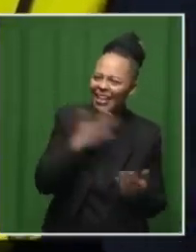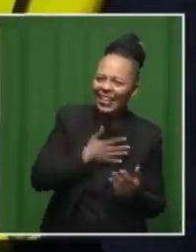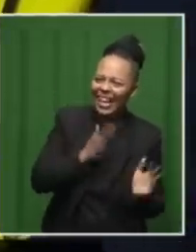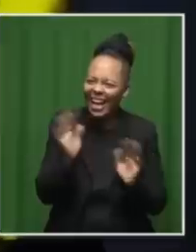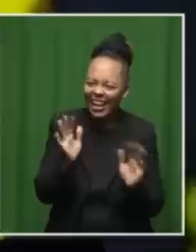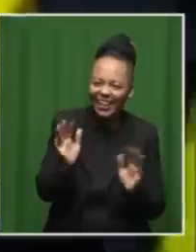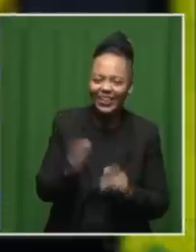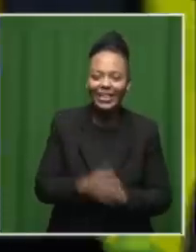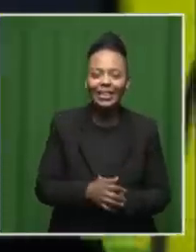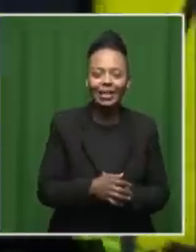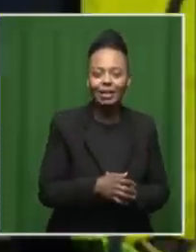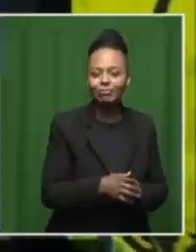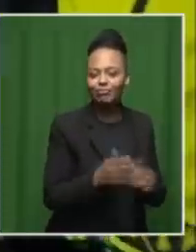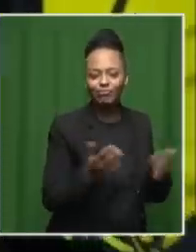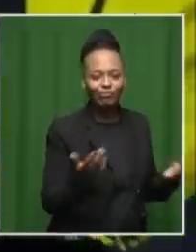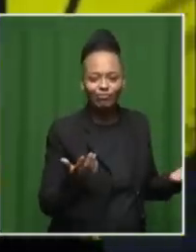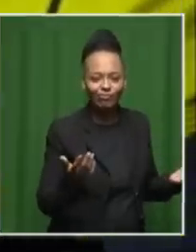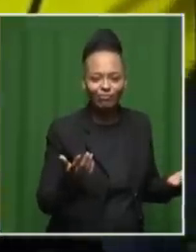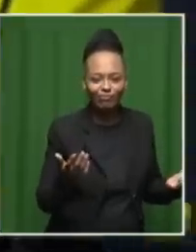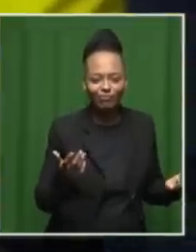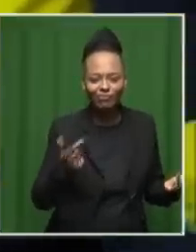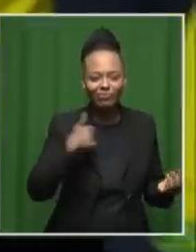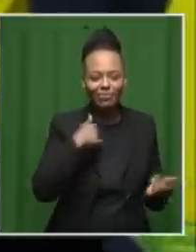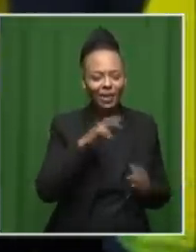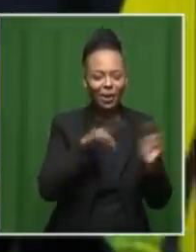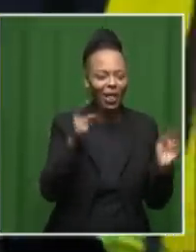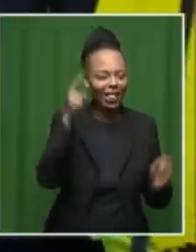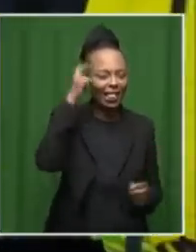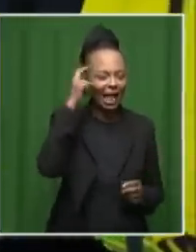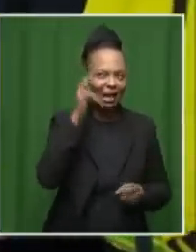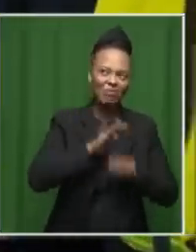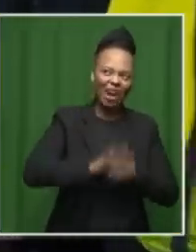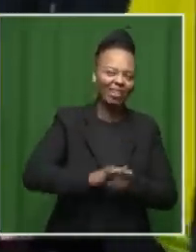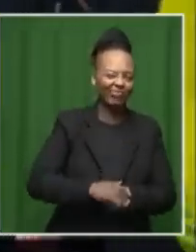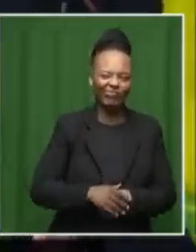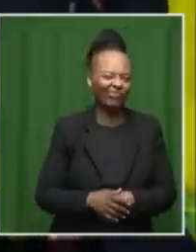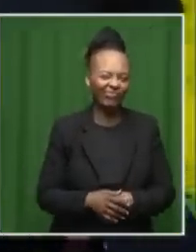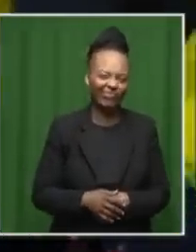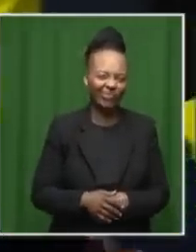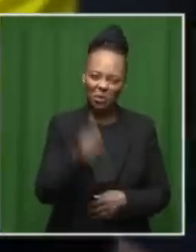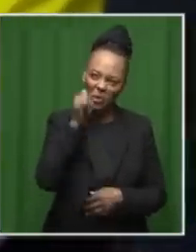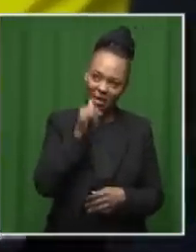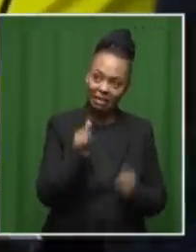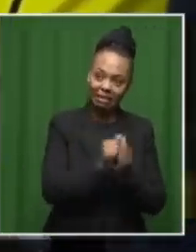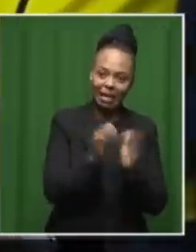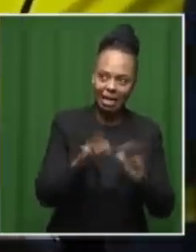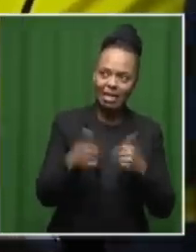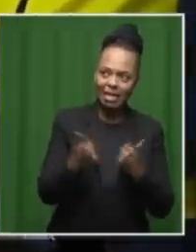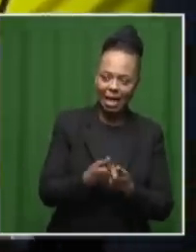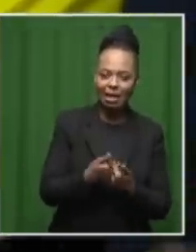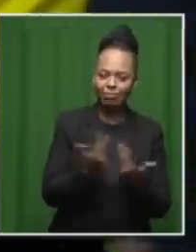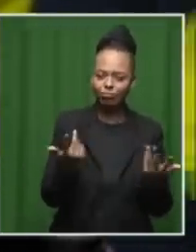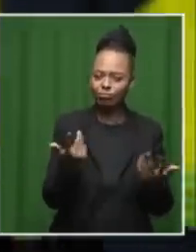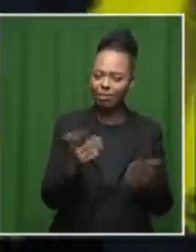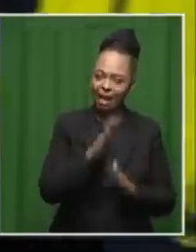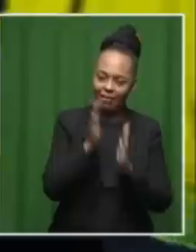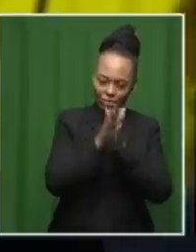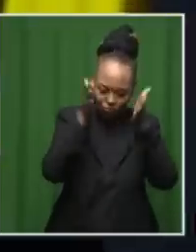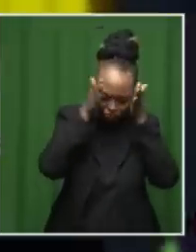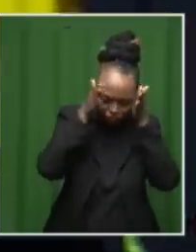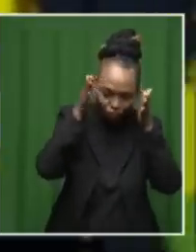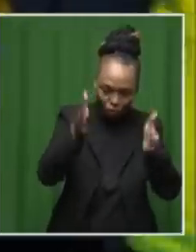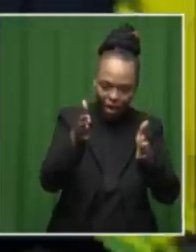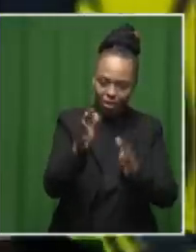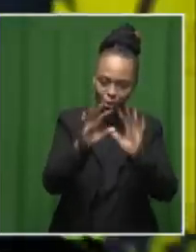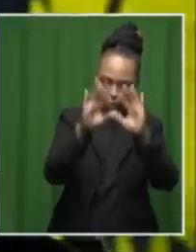I don't think I really felt too much of the pressure. As soon as I get on court, a lot of the times I just cut out everything around me and focus on the